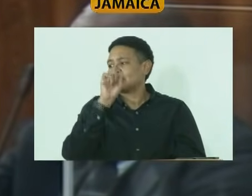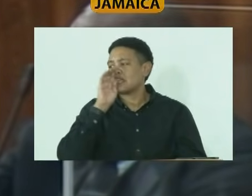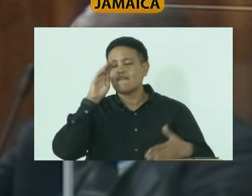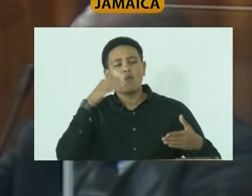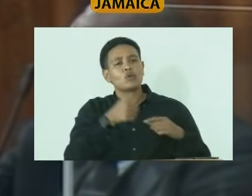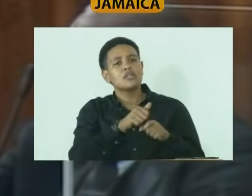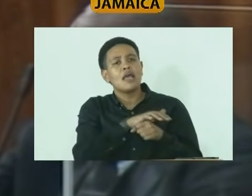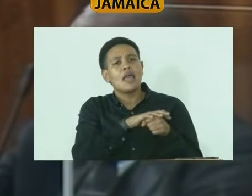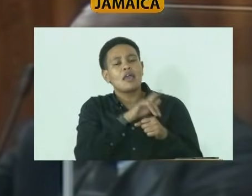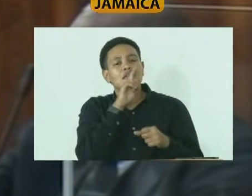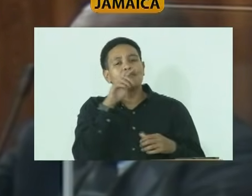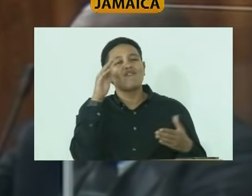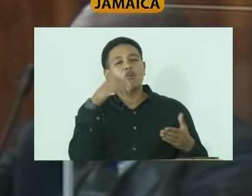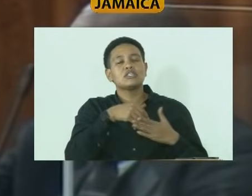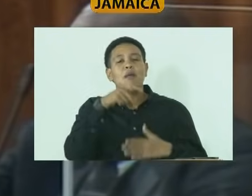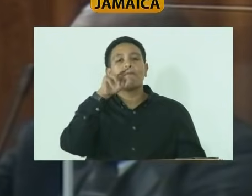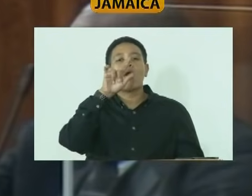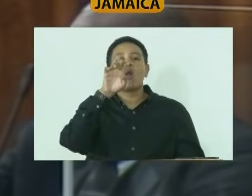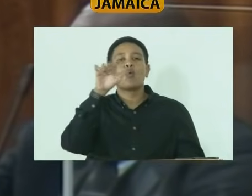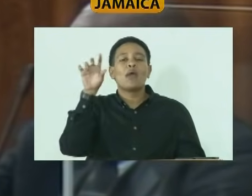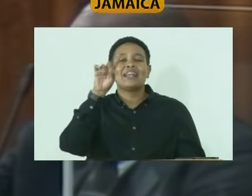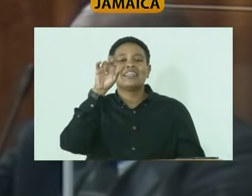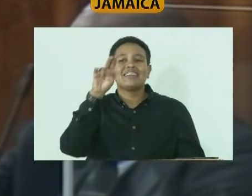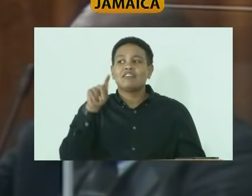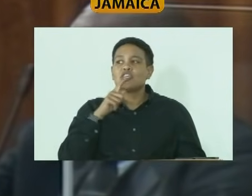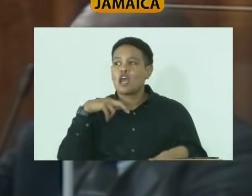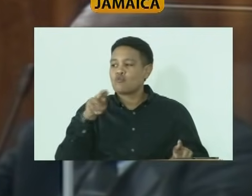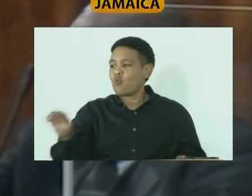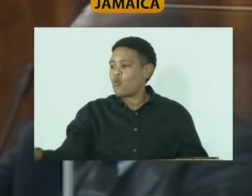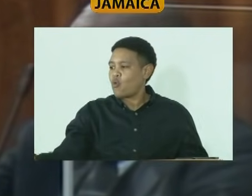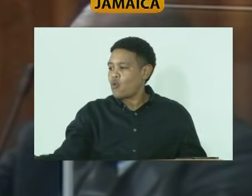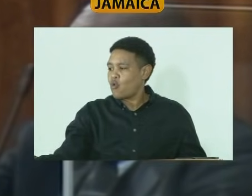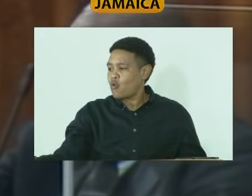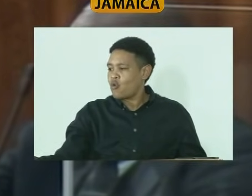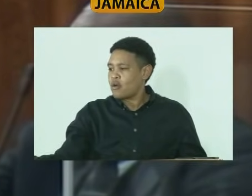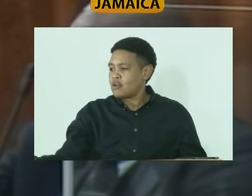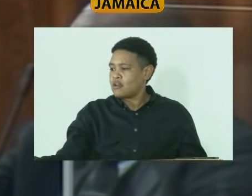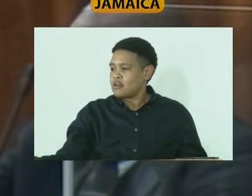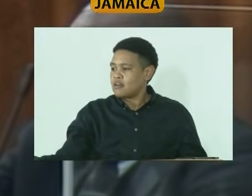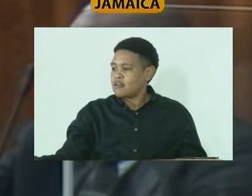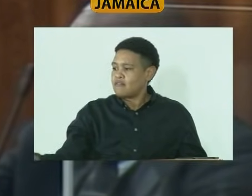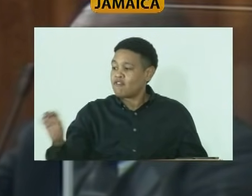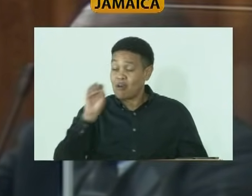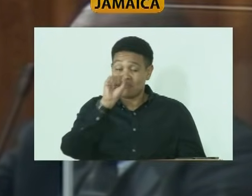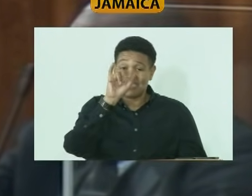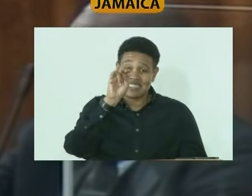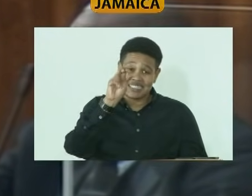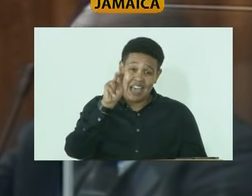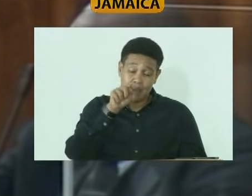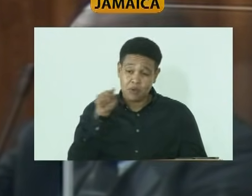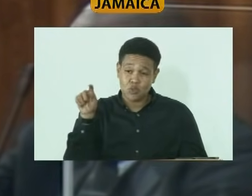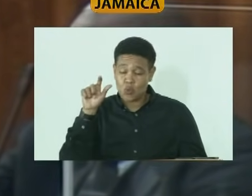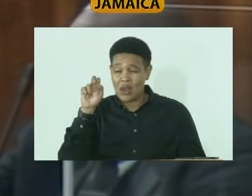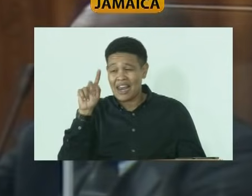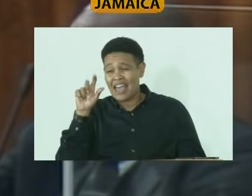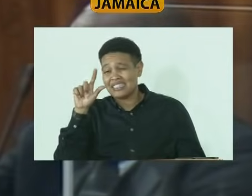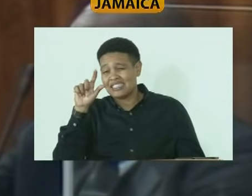section in the Paulwell division, and the roadway from Bachelor's Hall to St. Simon along the Lances River